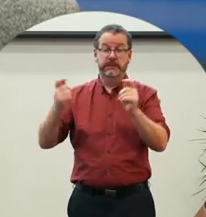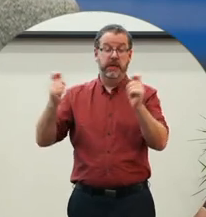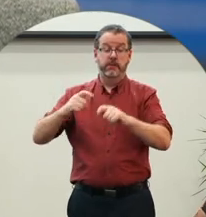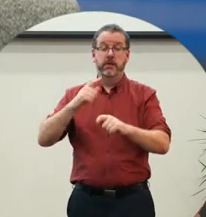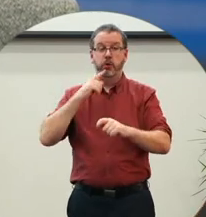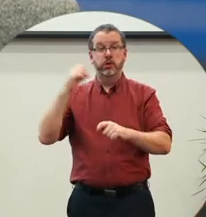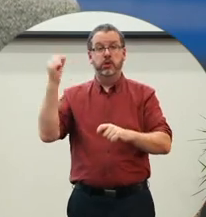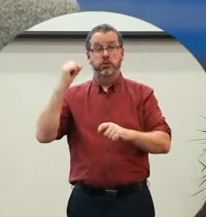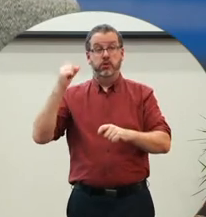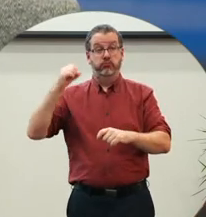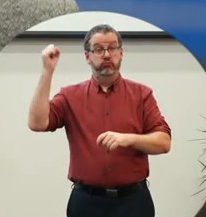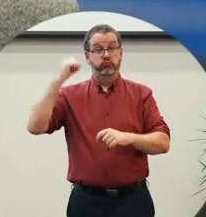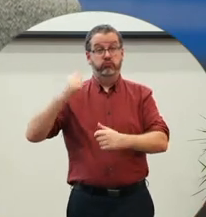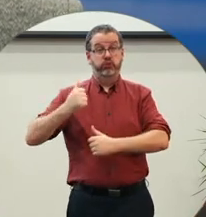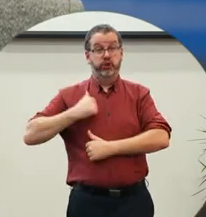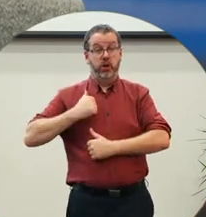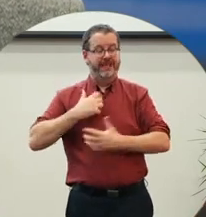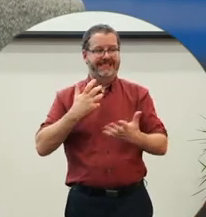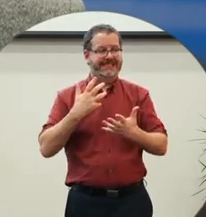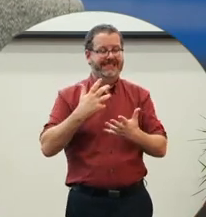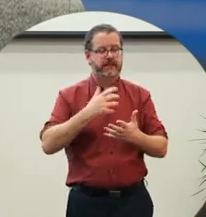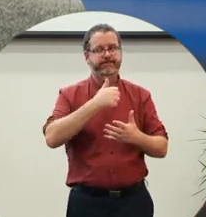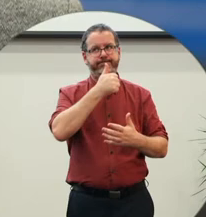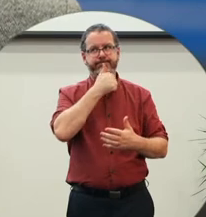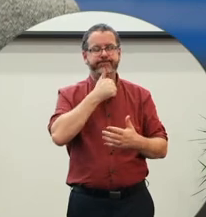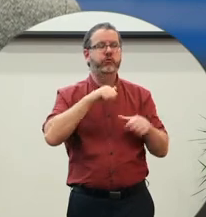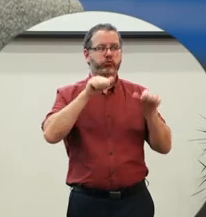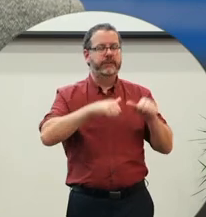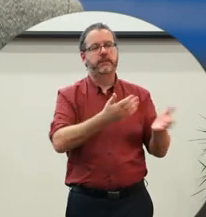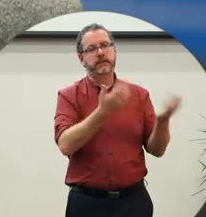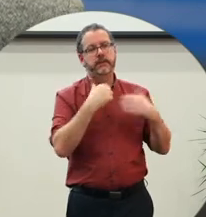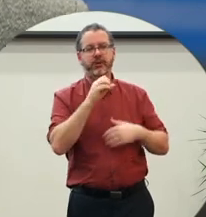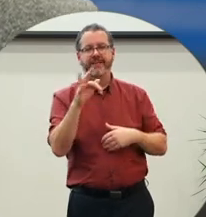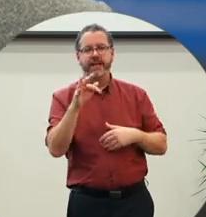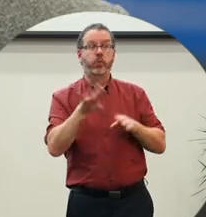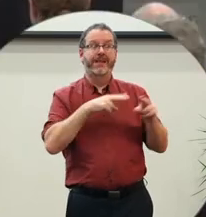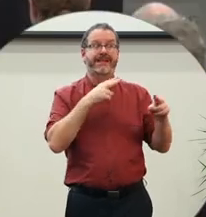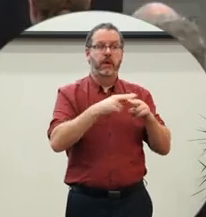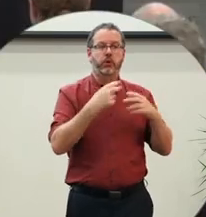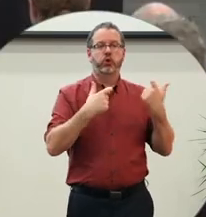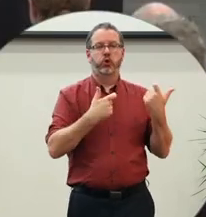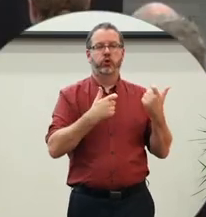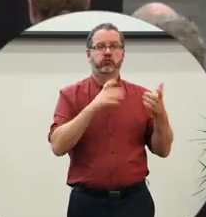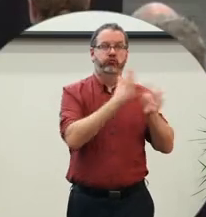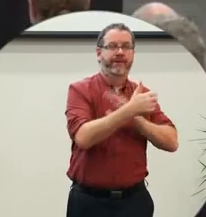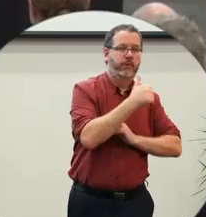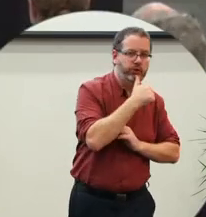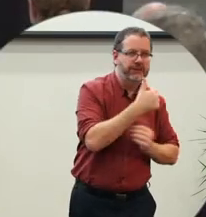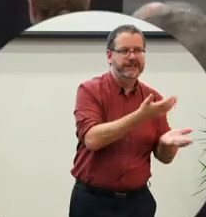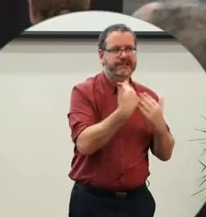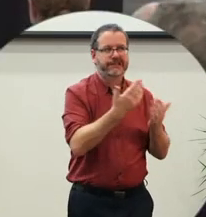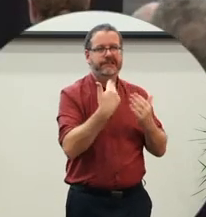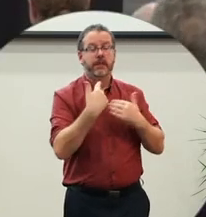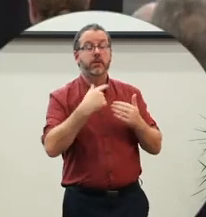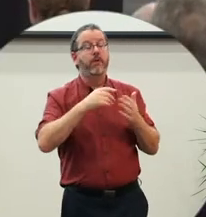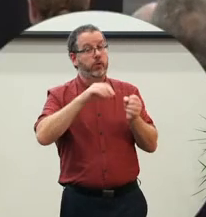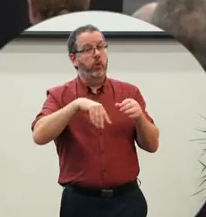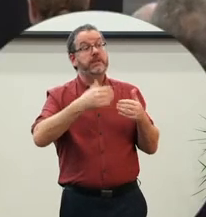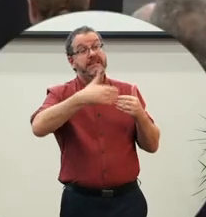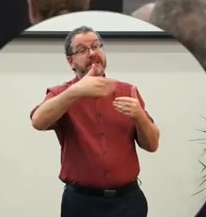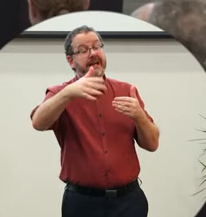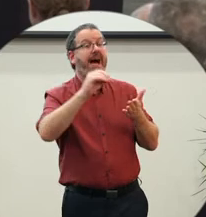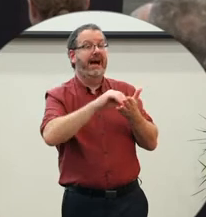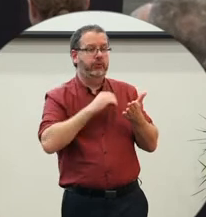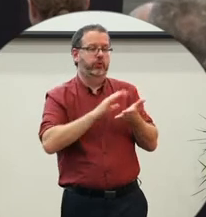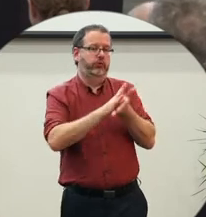Sinn Féin into talks without decommissioning. Now, decommissioning happened along the way, but they weren't allowed into talks because of that, and they